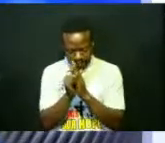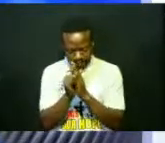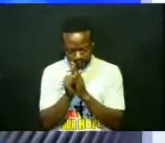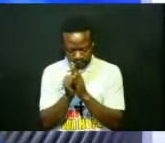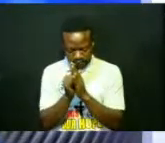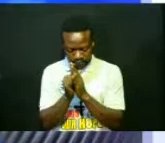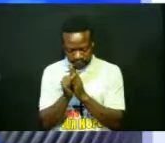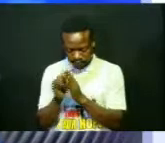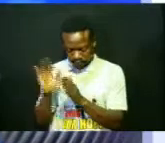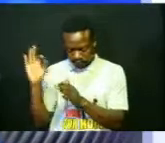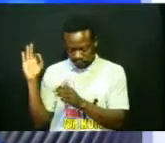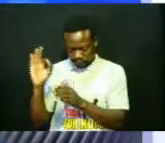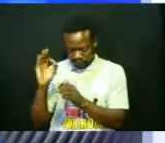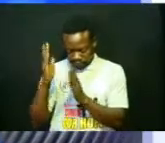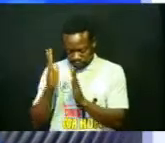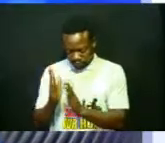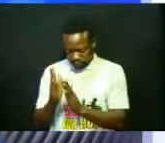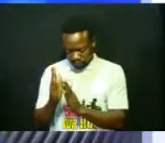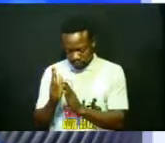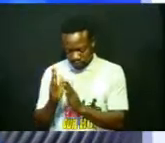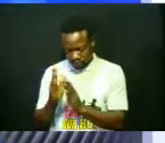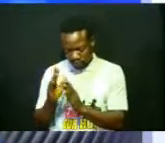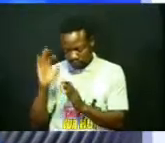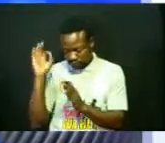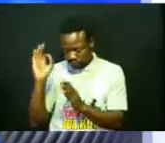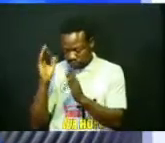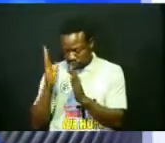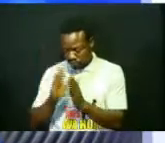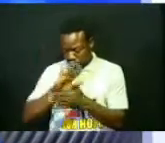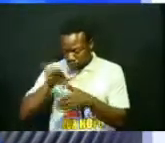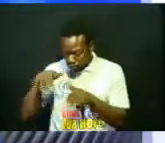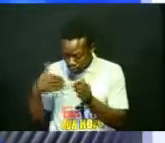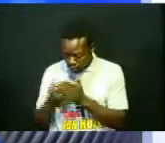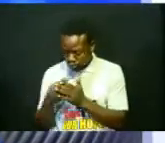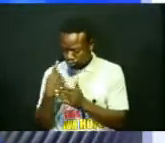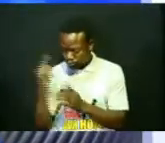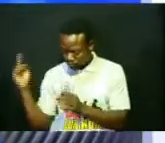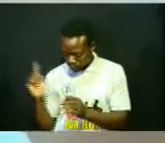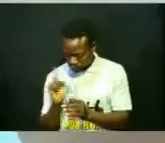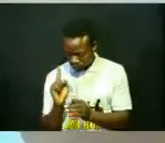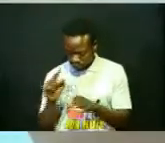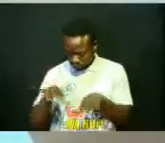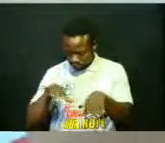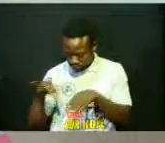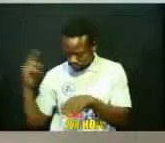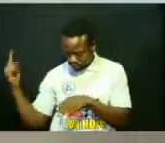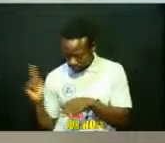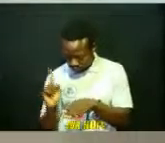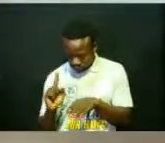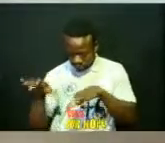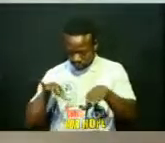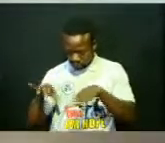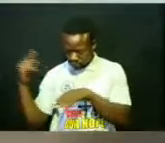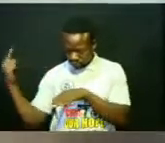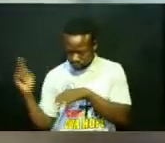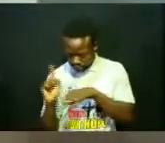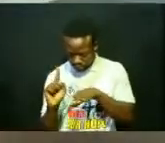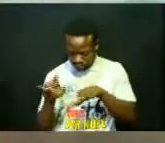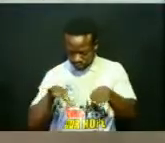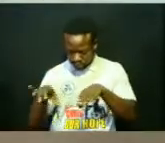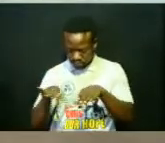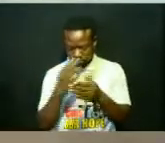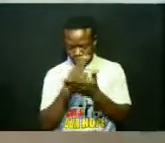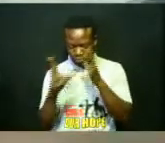servant of God and all the vessels that the Lord will use tonight will come under the great power of the Holy